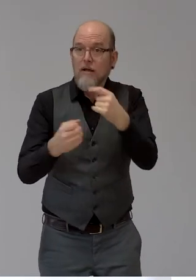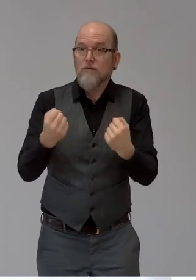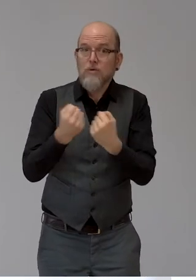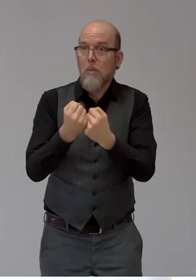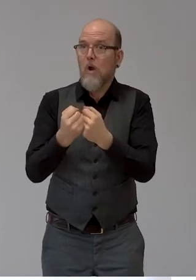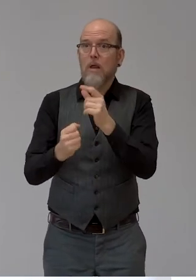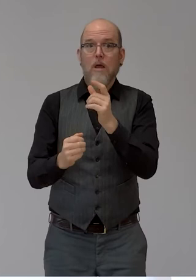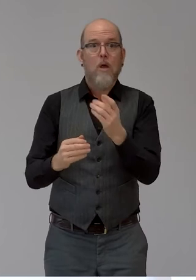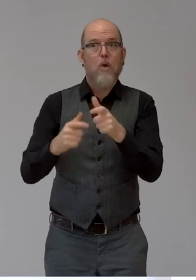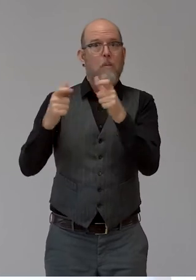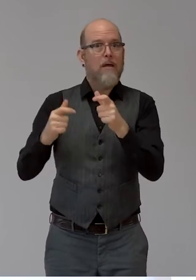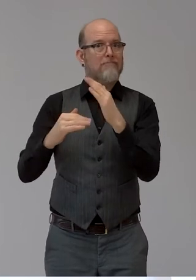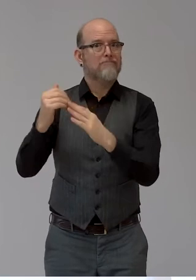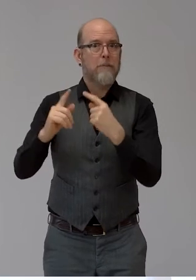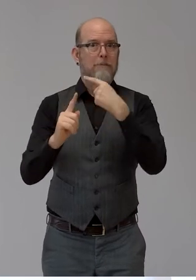officials,